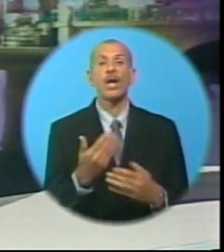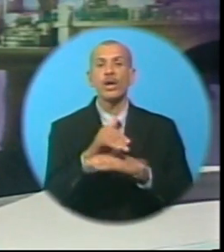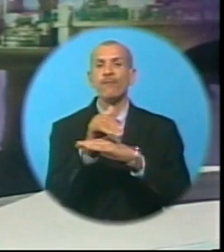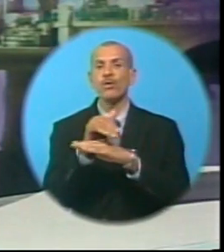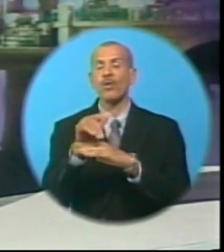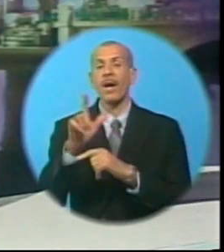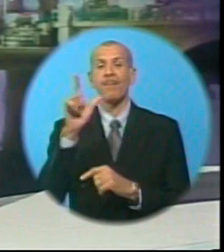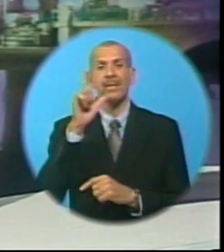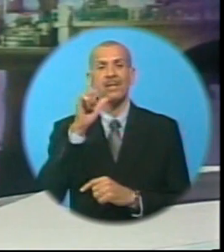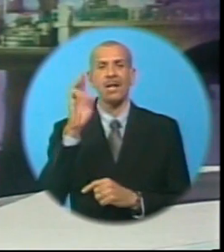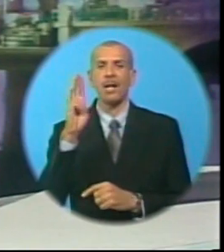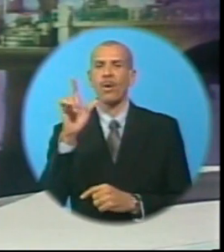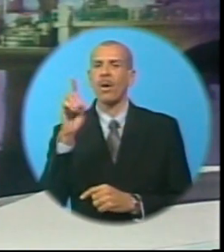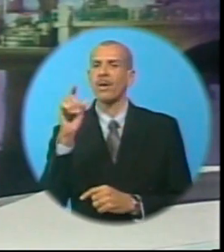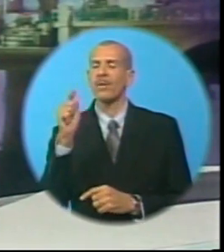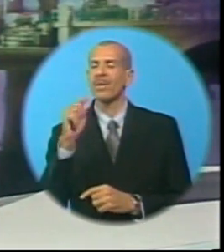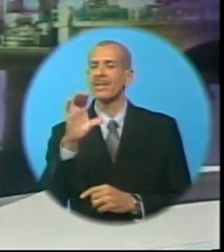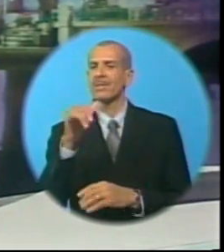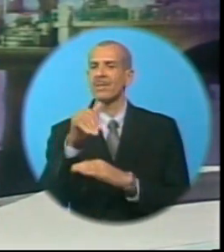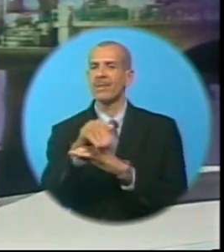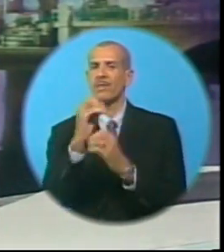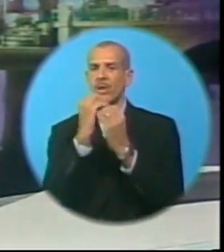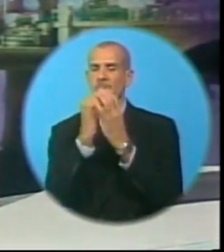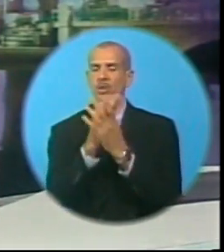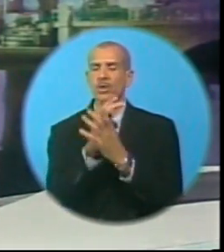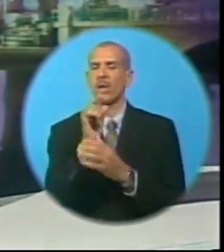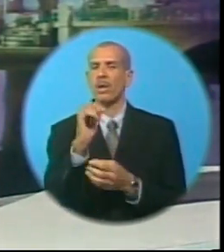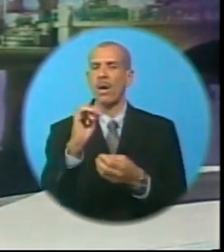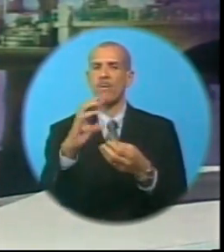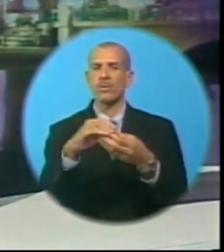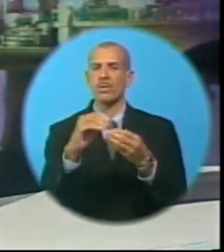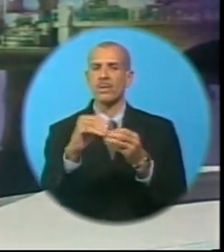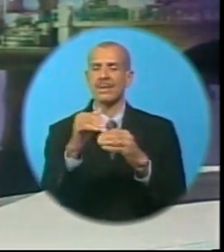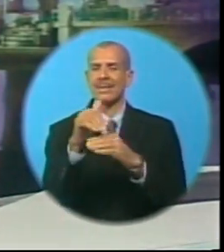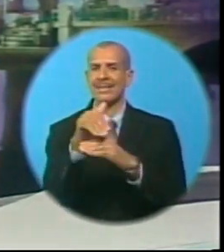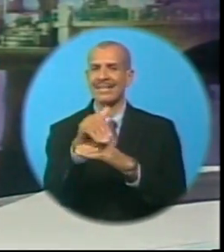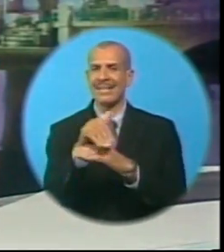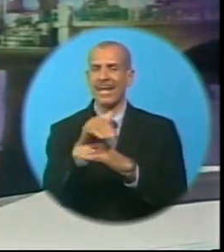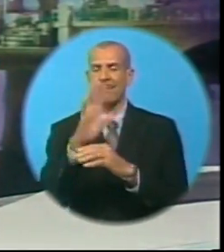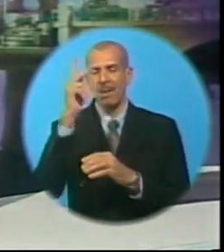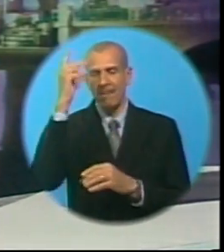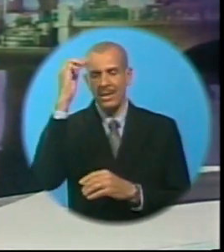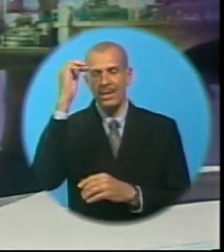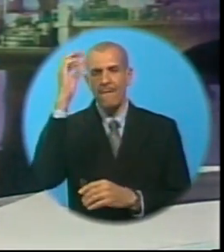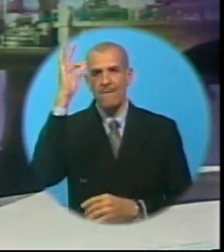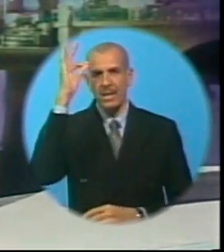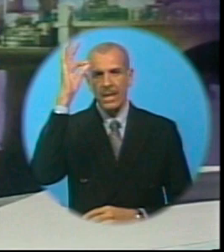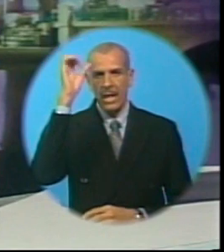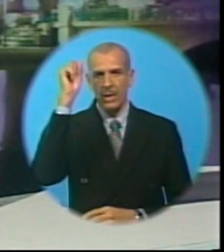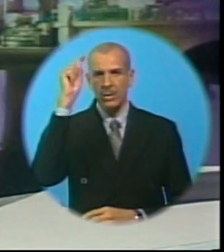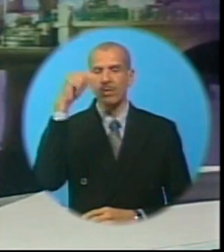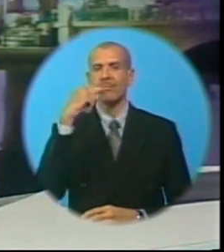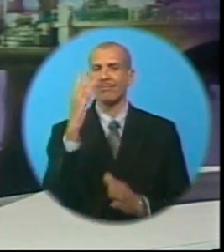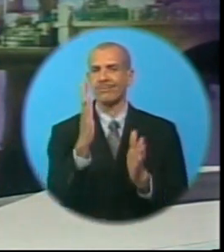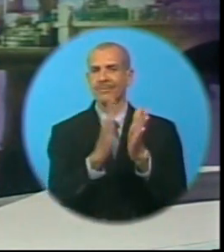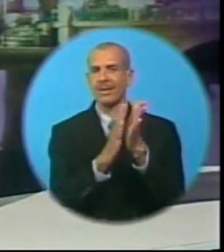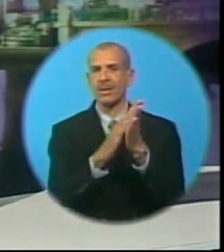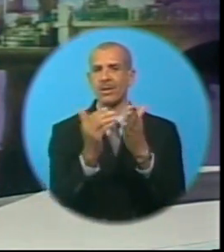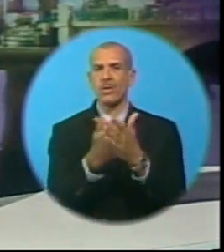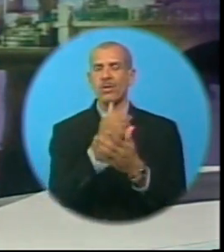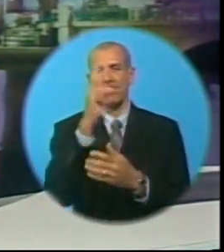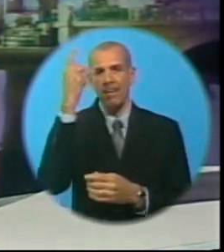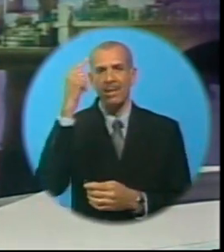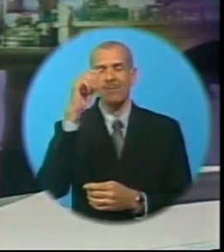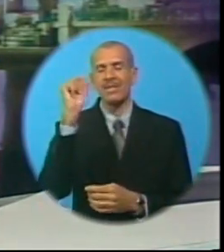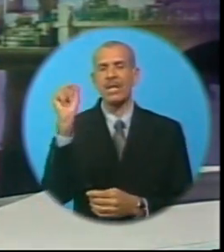And a very good evening to you. I'm Lisa Lloyd with the CBC Evening News. In our top story tonight, Prime Minister Fernando Stewart has congratulated the new Prime Minister